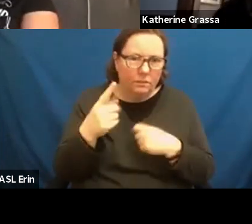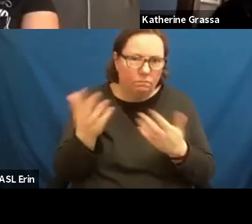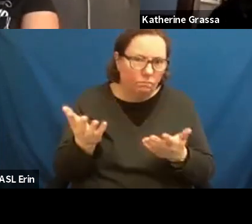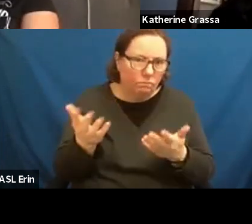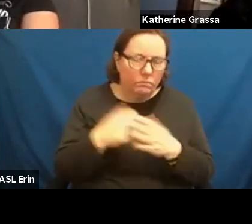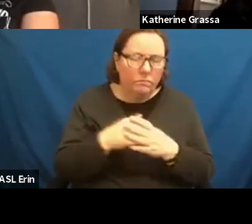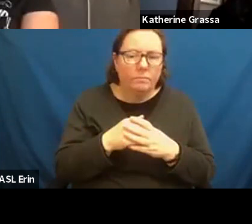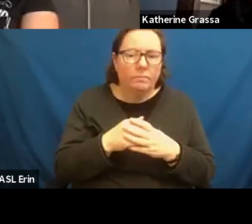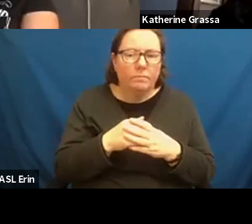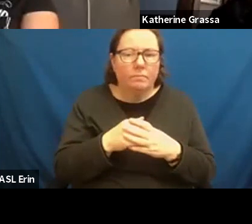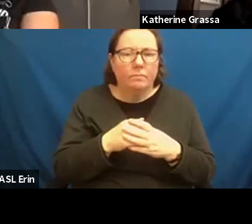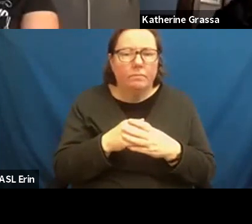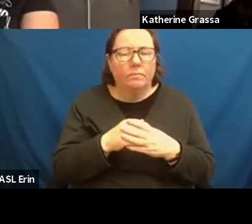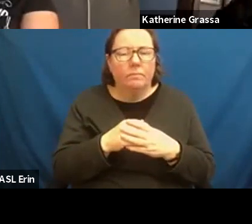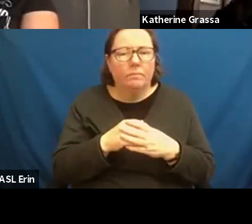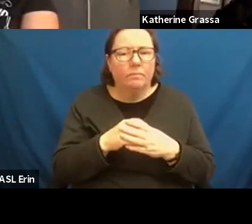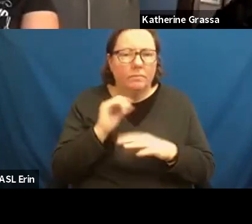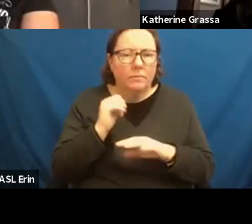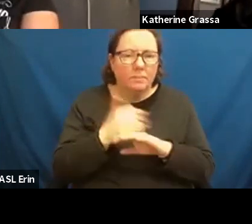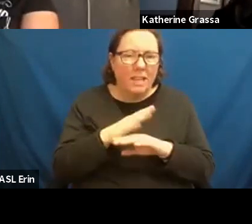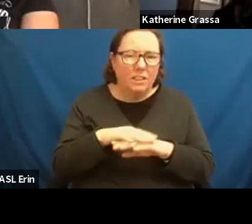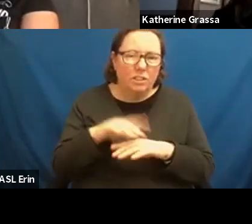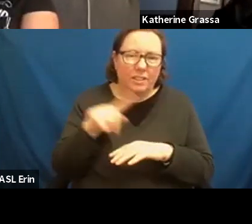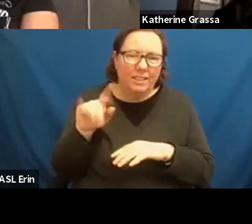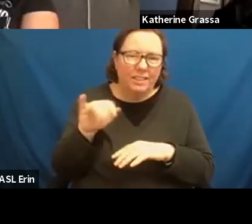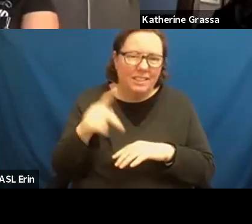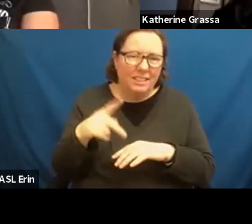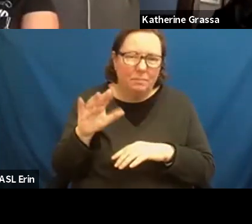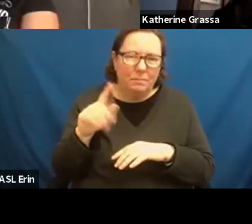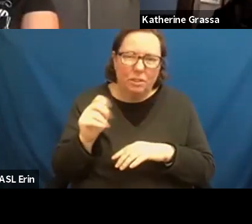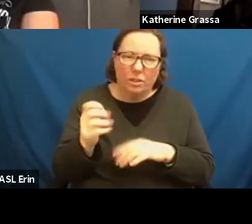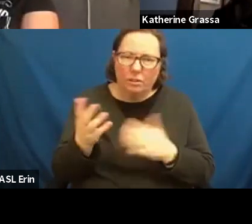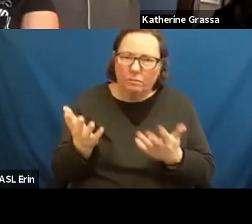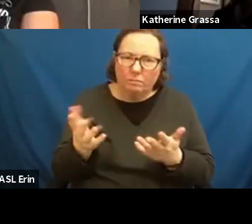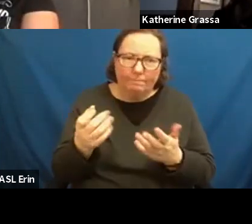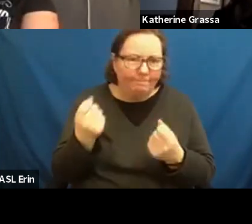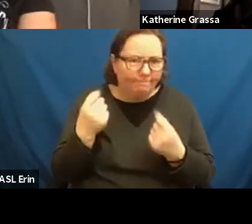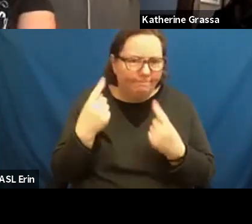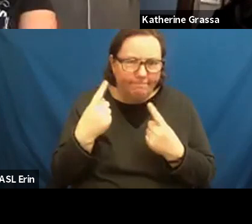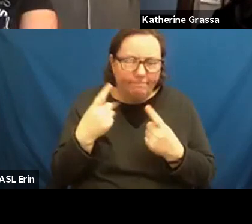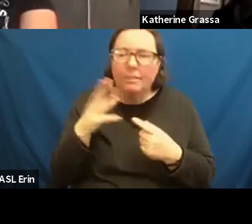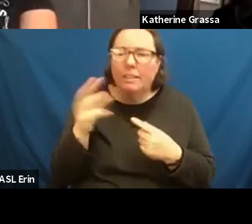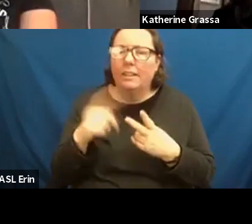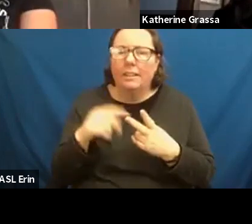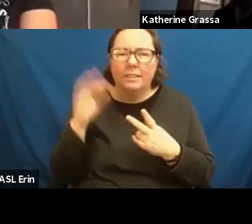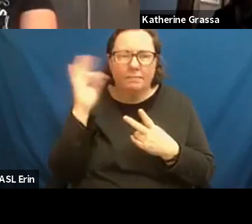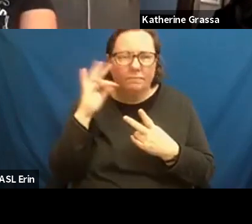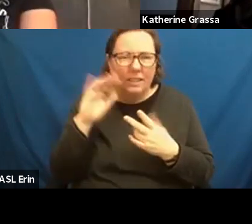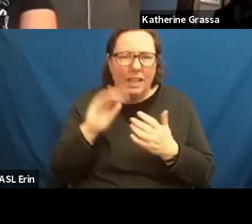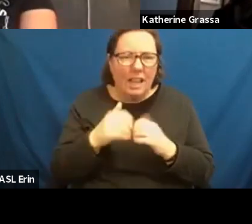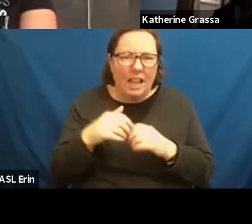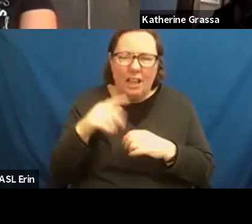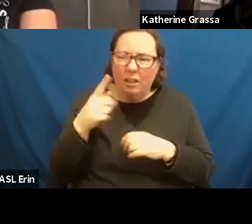admission to go to exam school based on the zip code, and I do not know how the